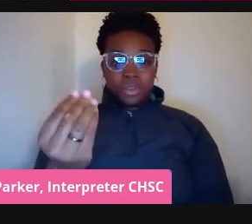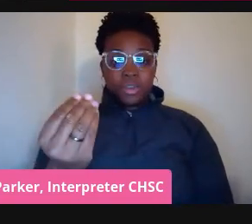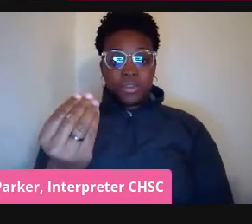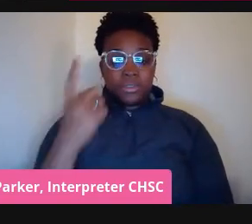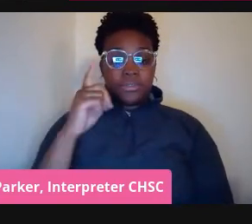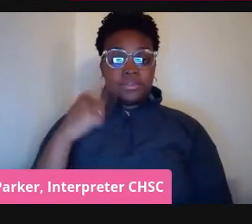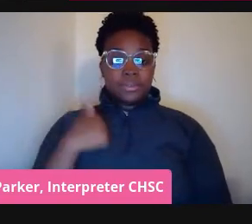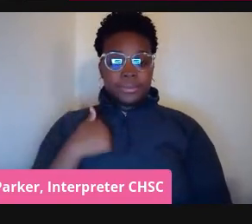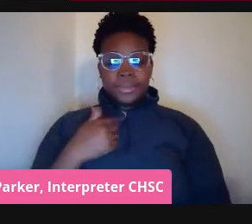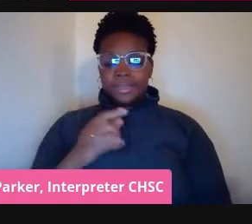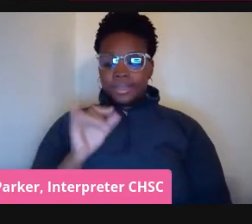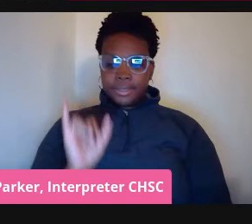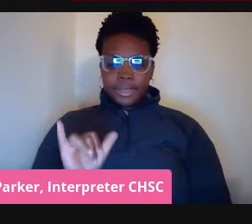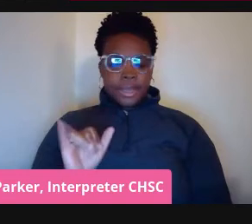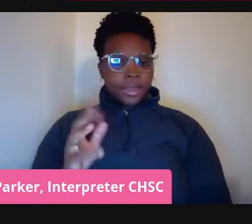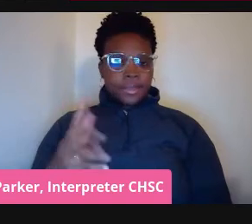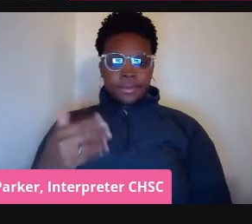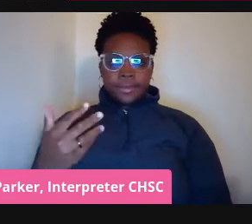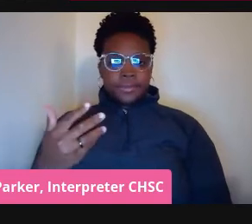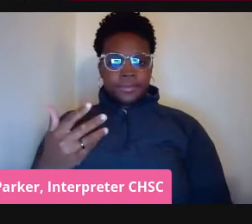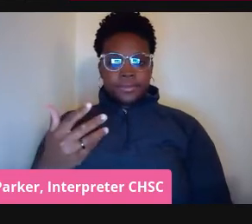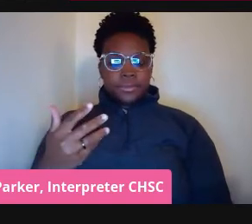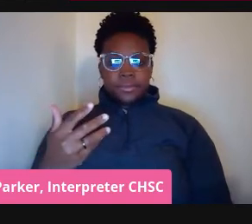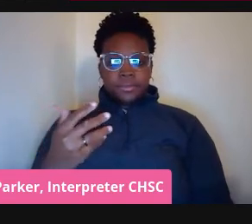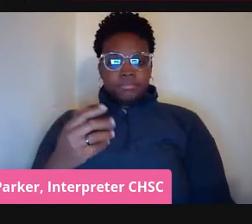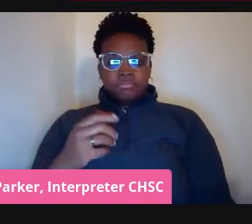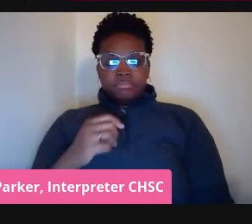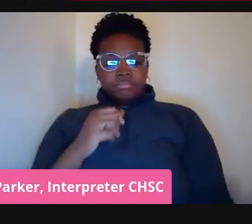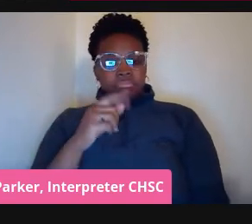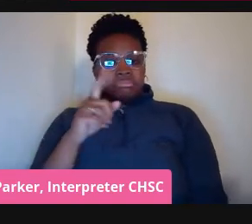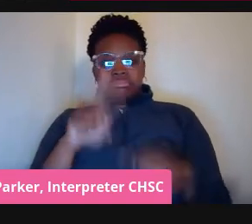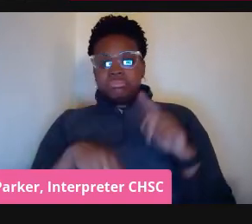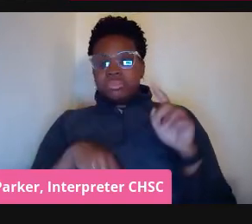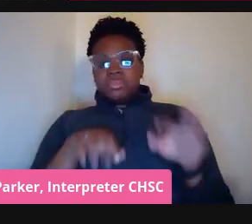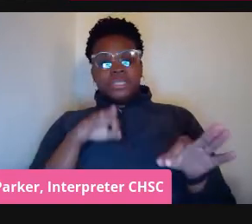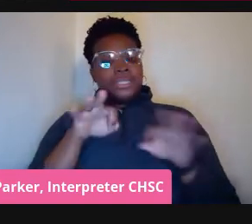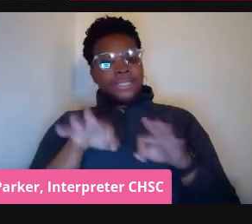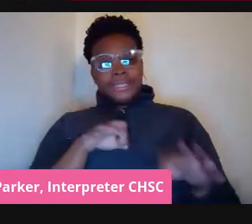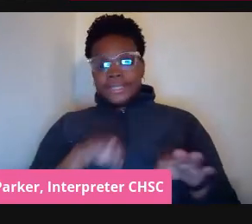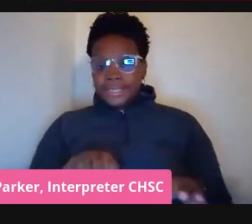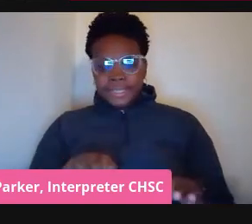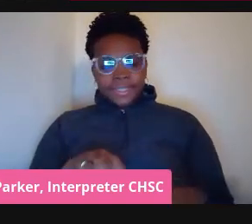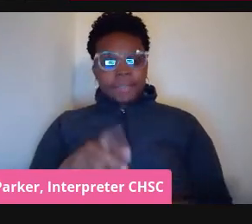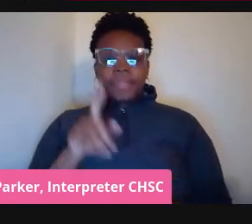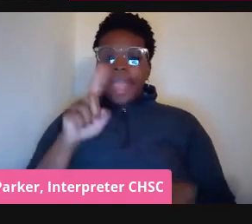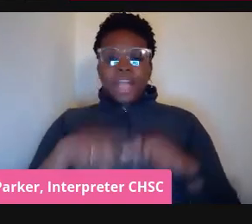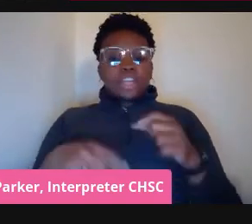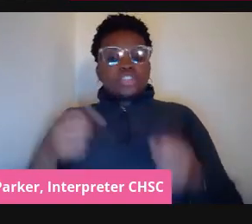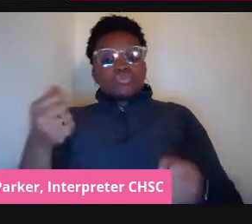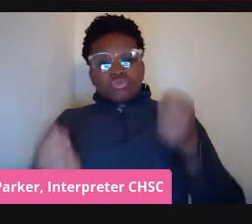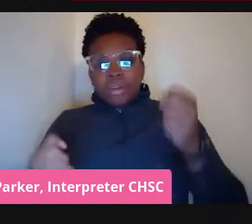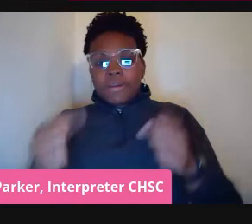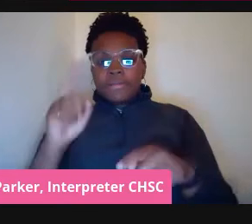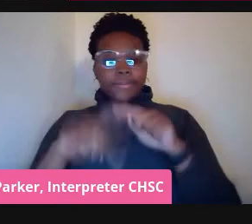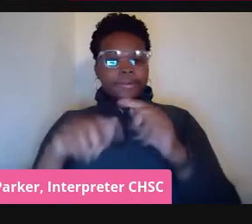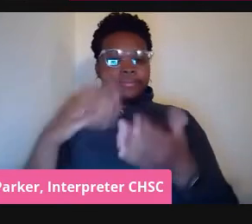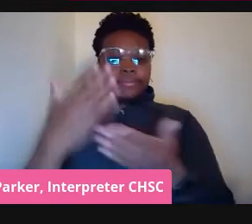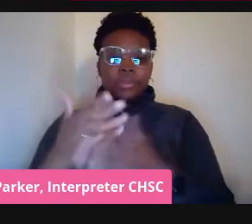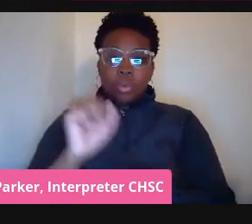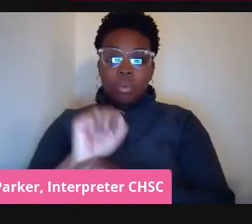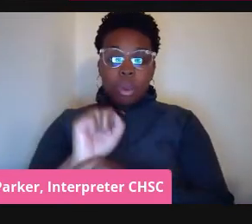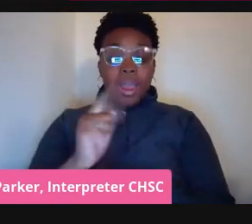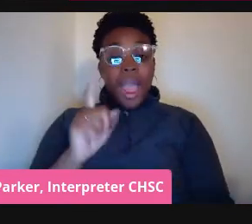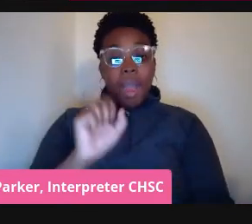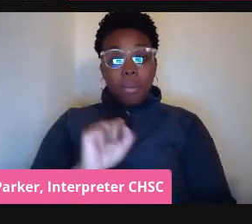was it was unspeakable. Because I could not drive, I couldn't go to work. I worked in